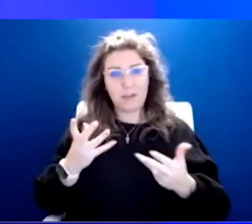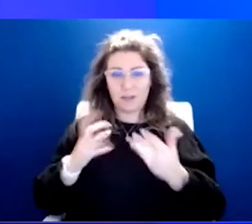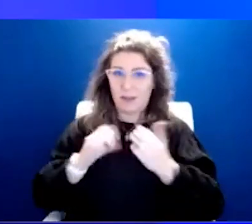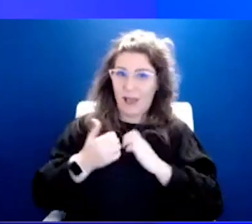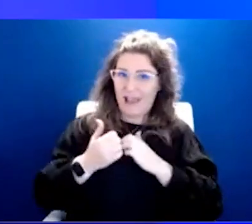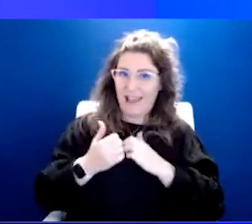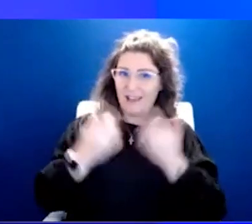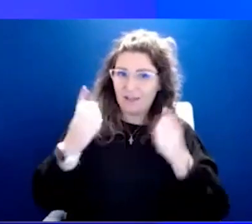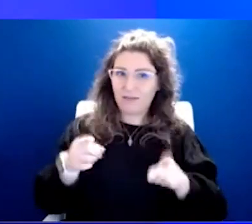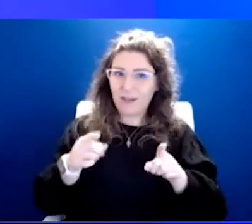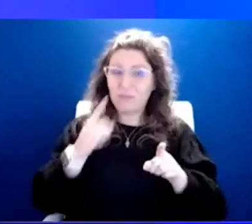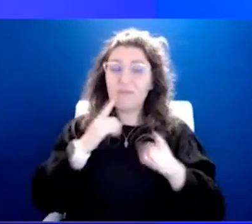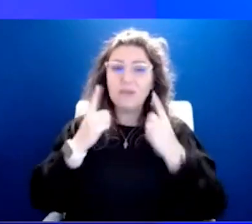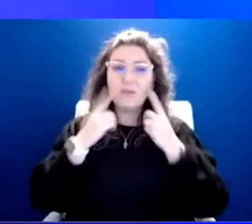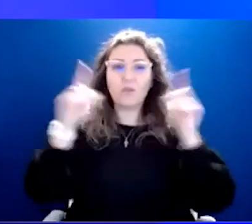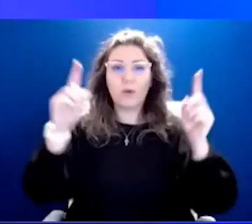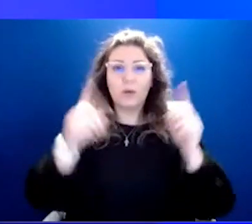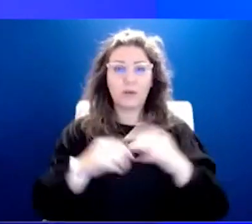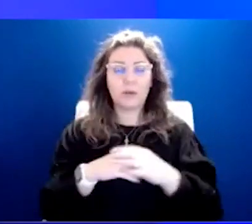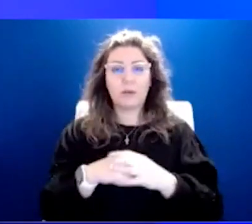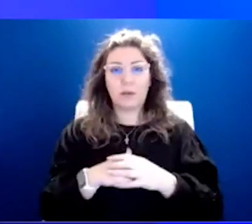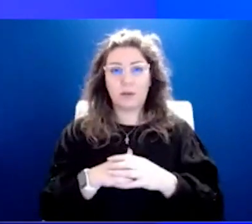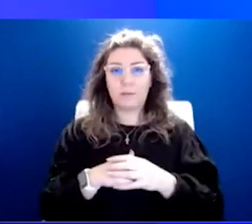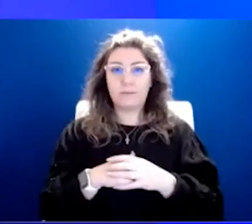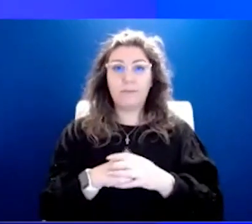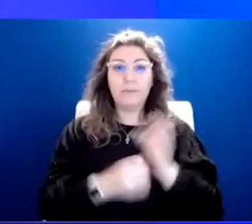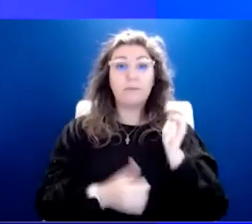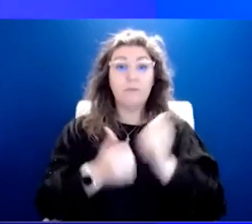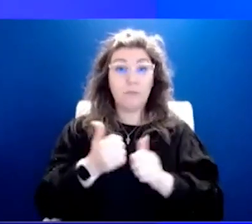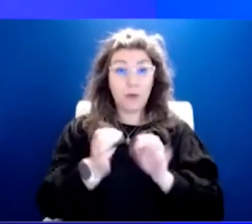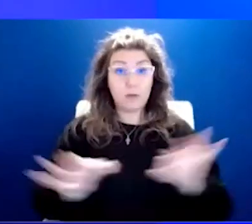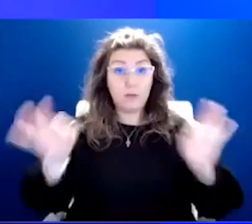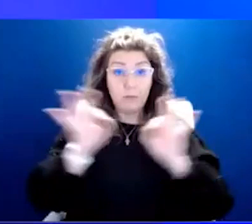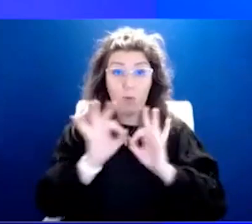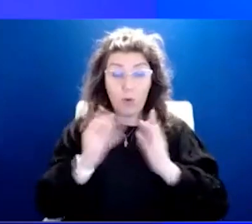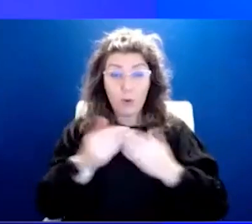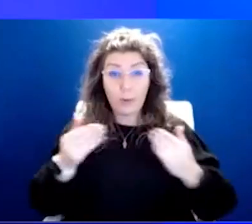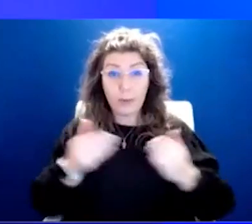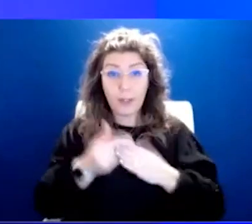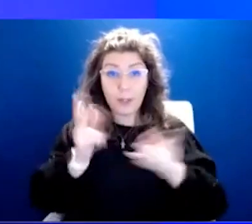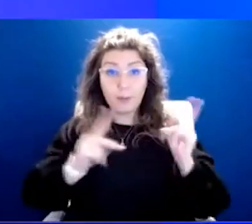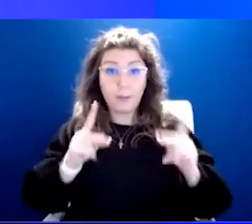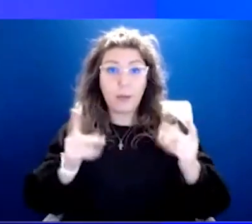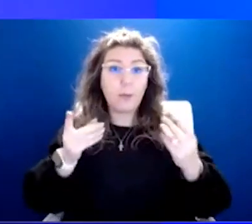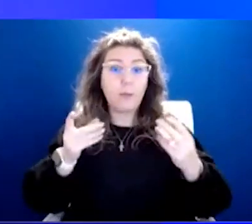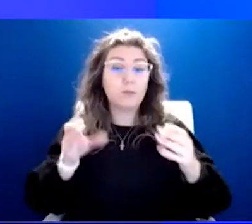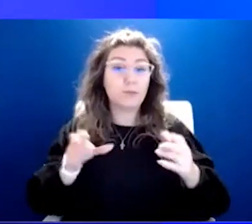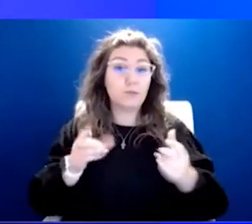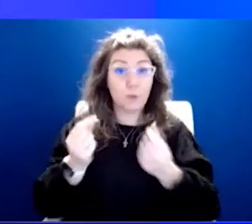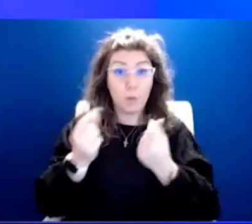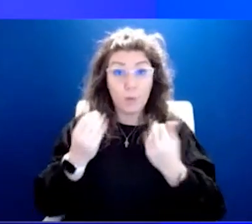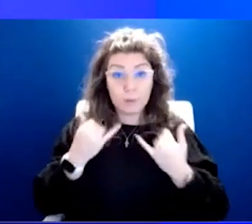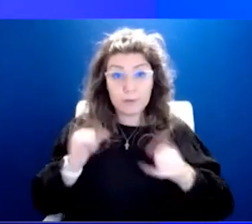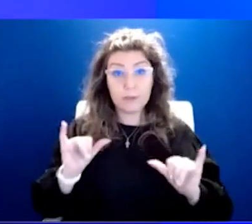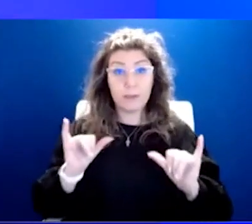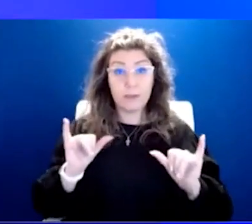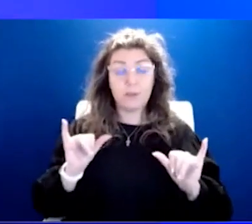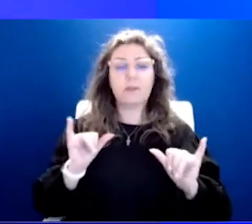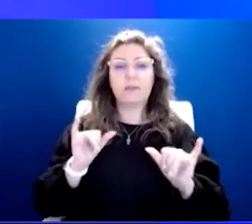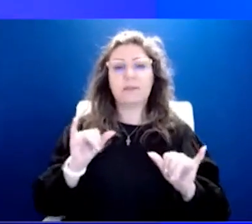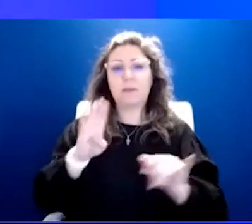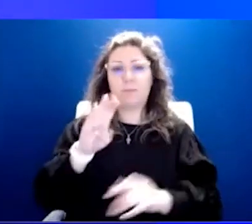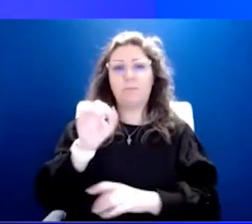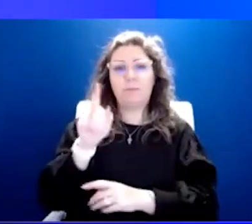actually work. But the most important thing I think that people can do still, is going to be getting that booster. The